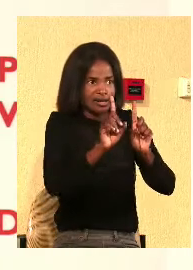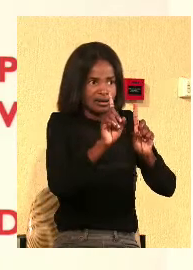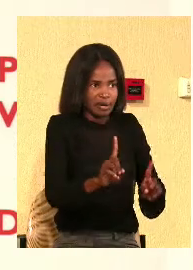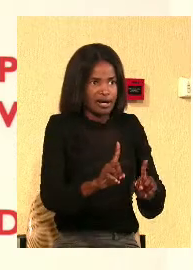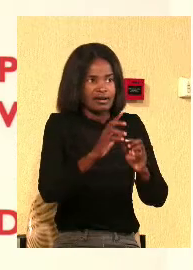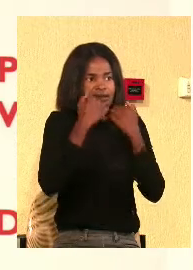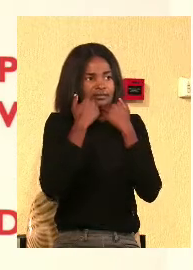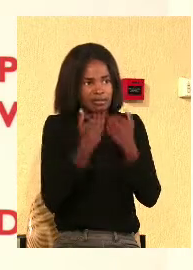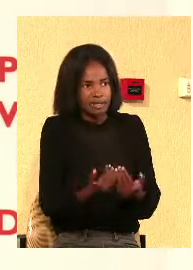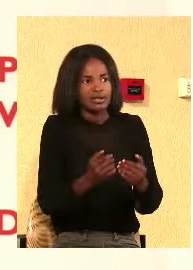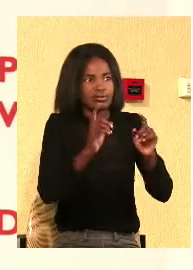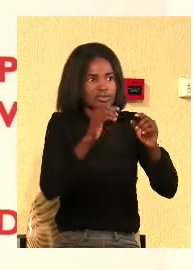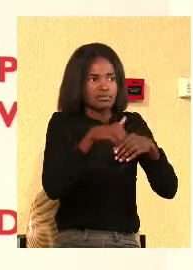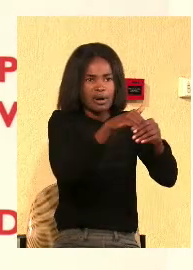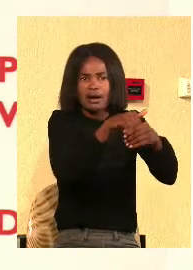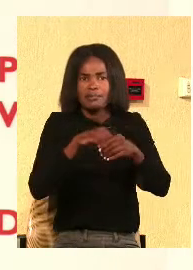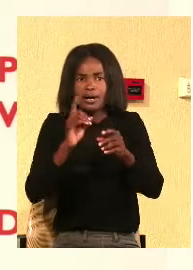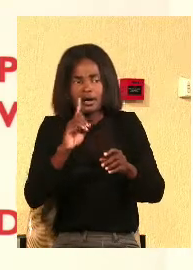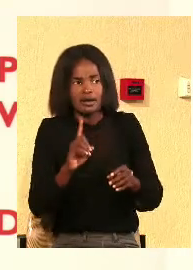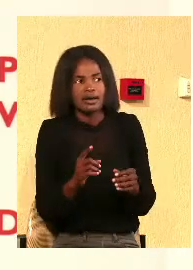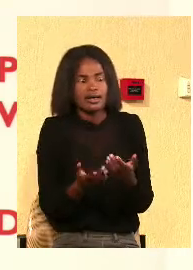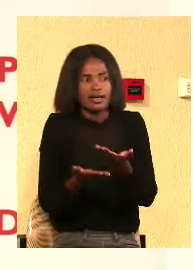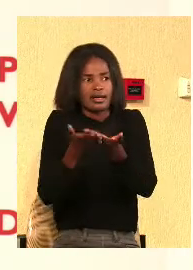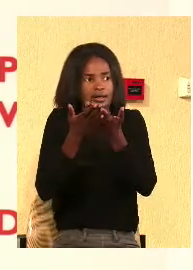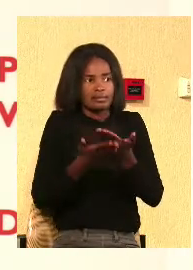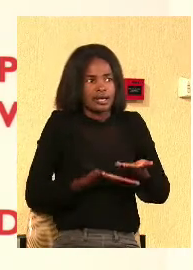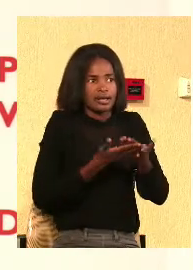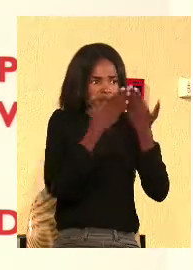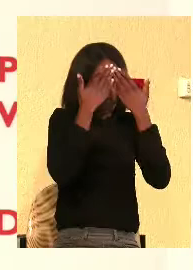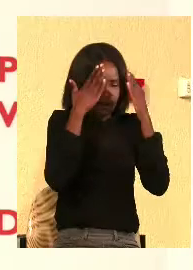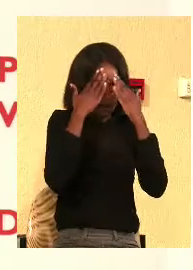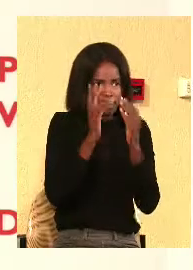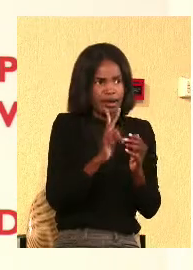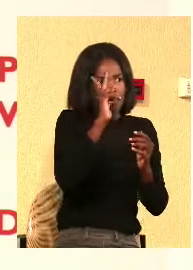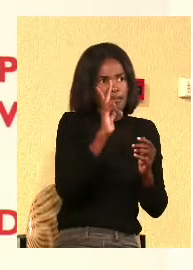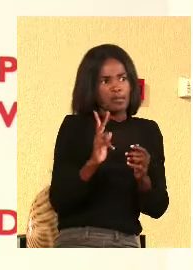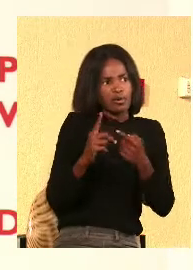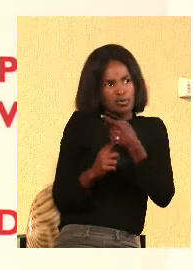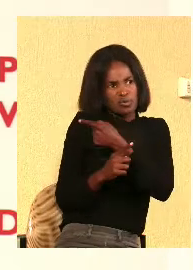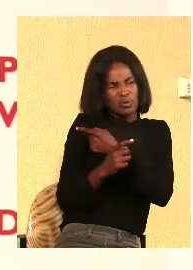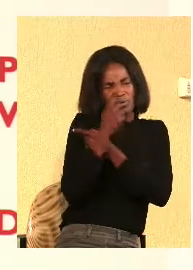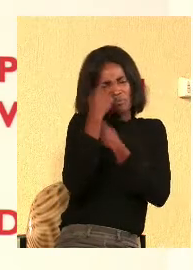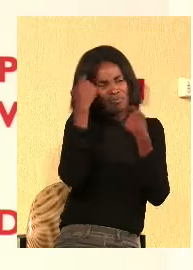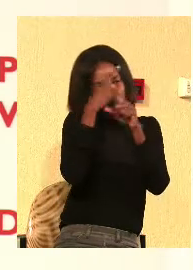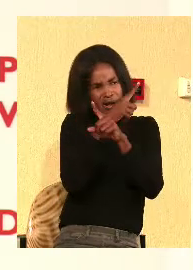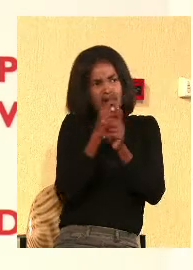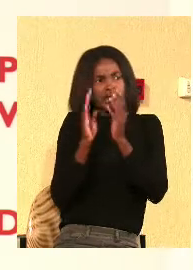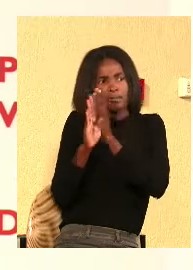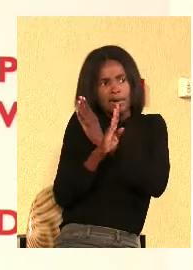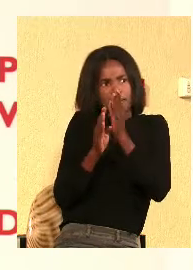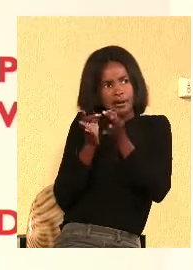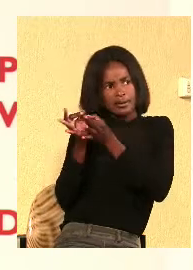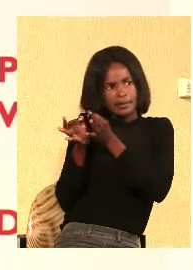other. Help each other. The one who doesn't understand, or the one who hasn't got access to something, then we'll